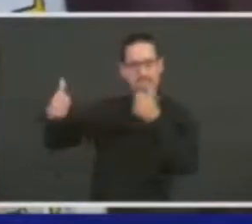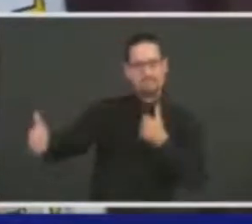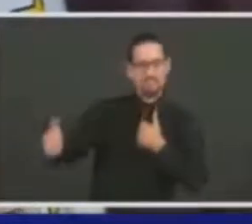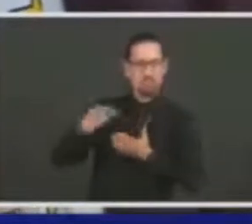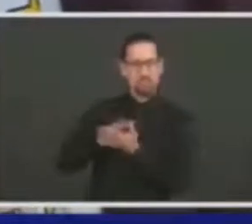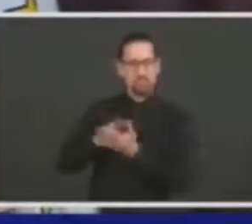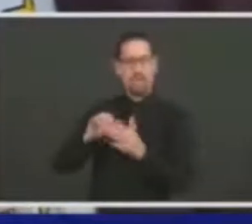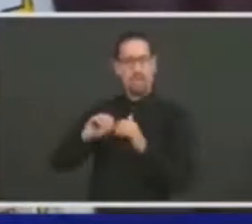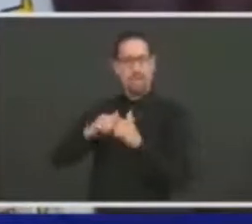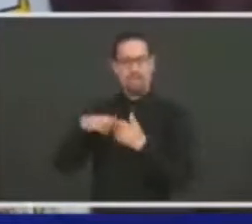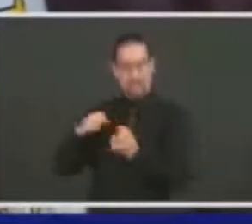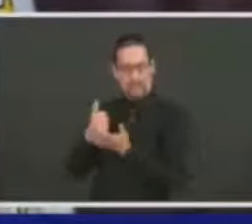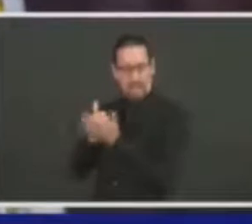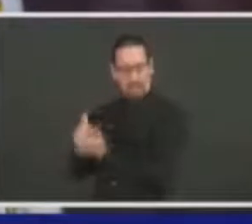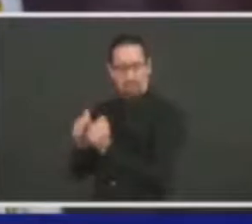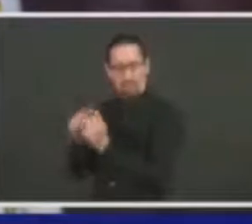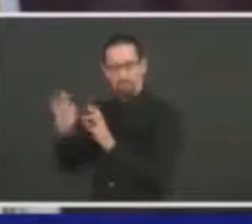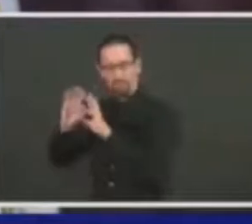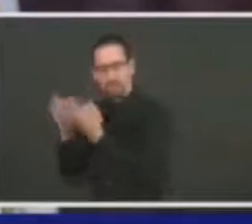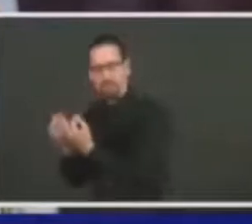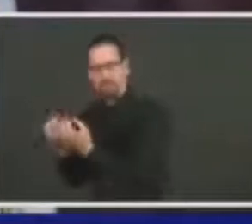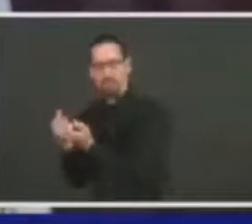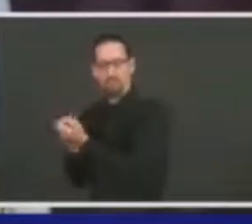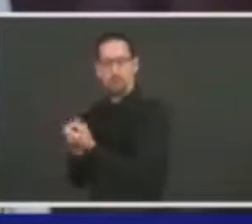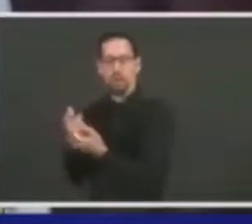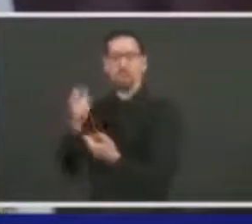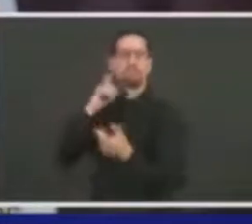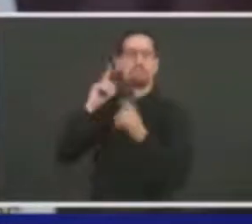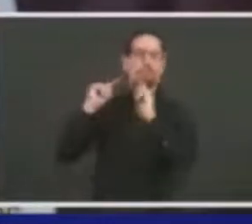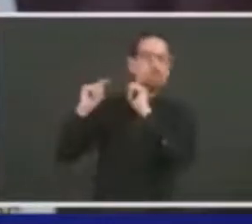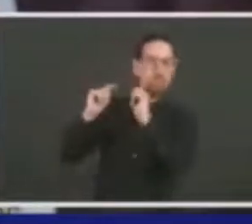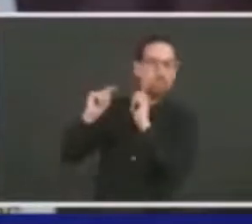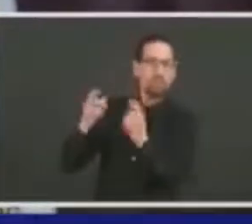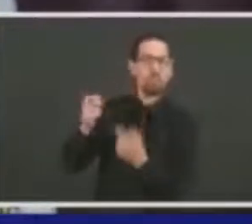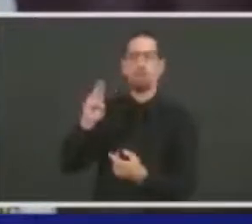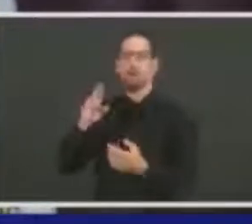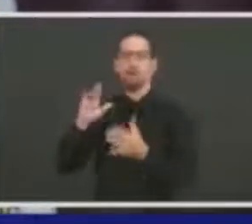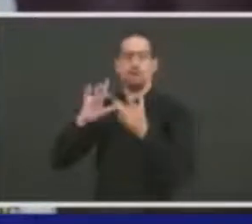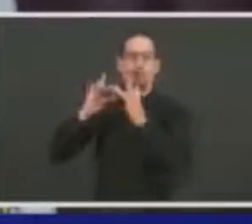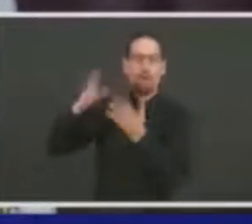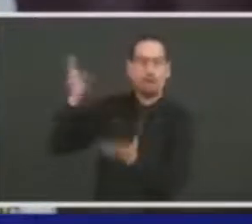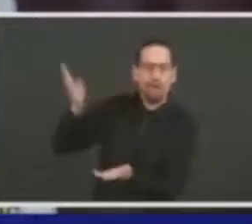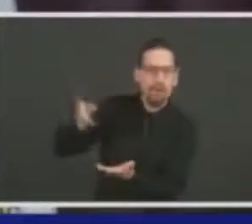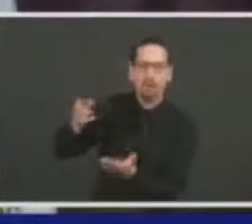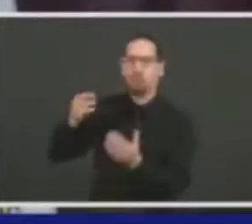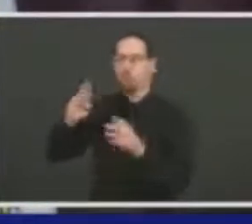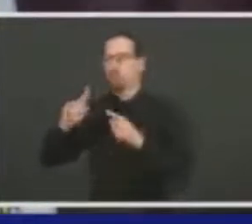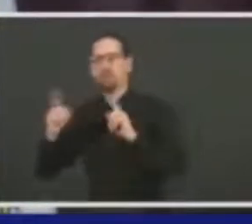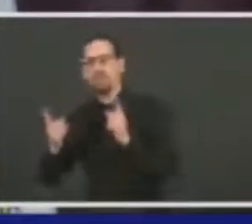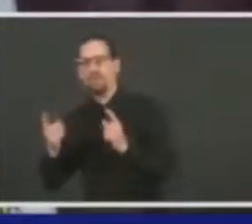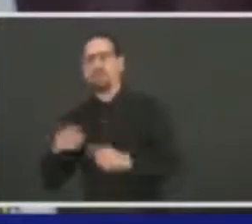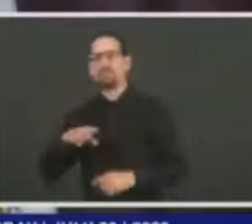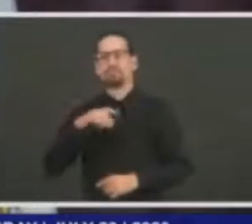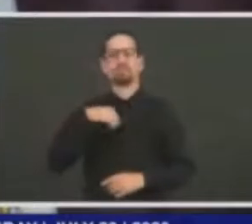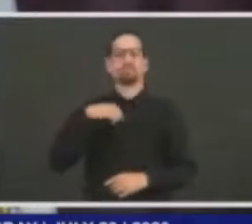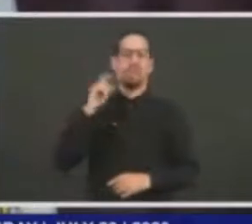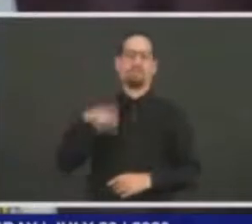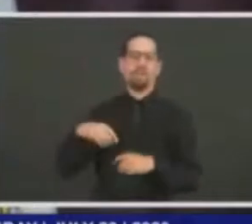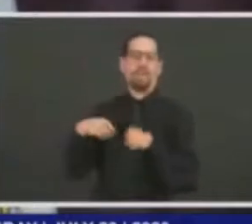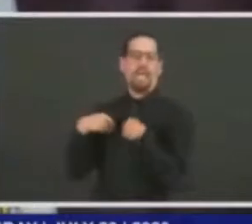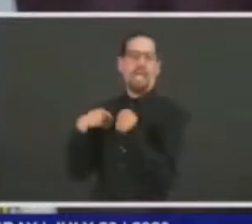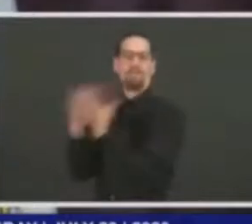there's additional tutoring, that there's additional supports? Our goal is to give more to those communities where they have been impacted the